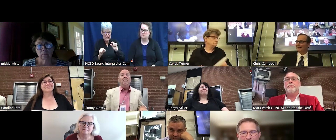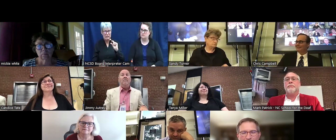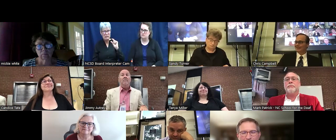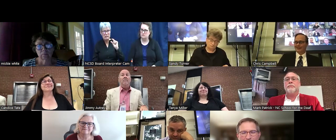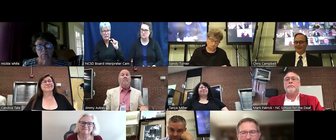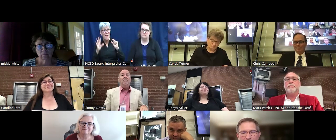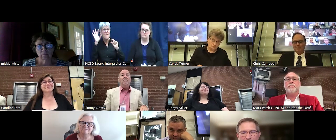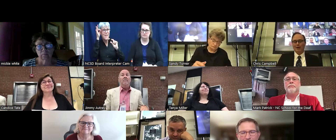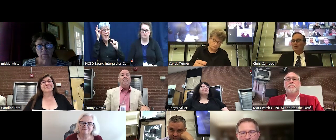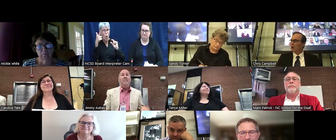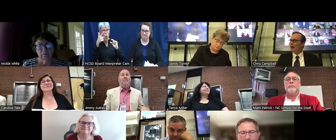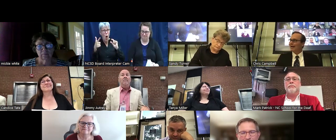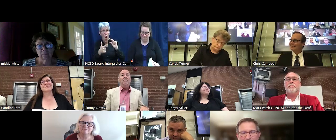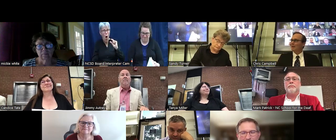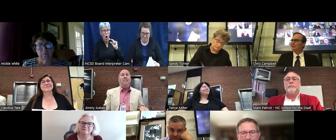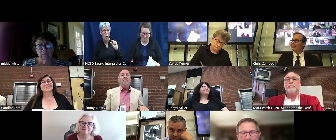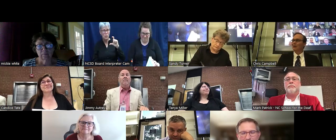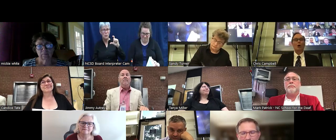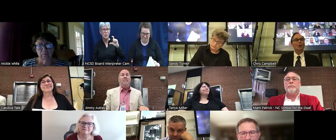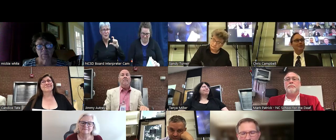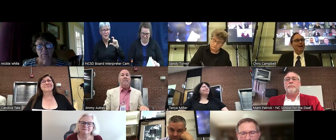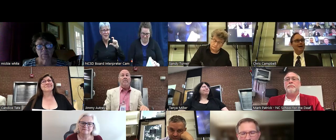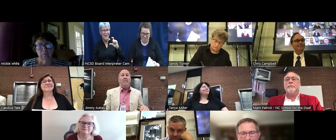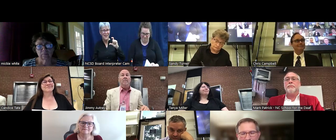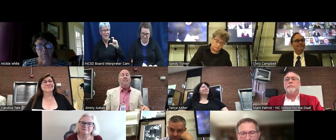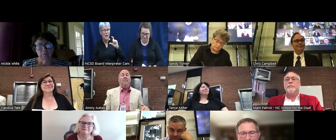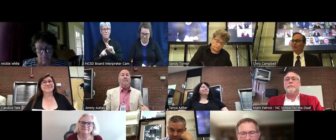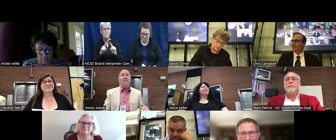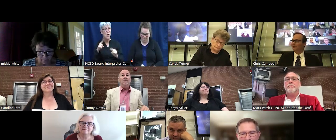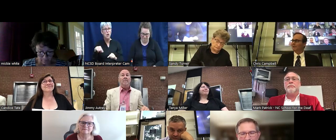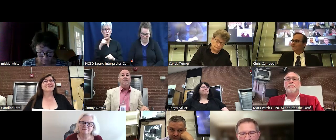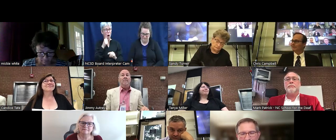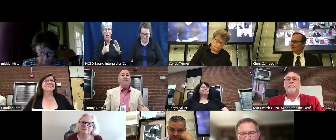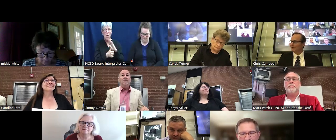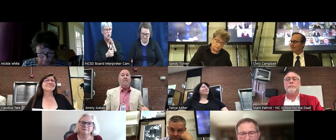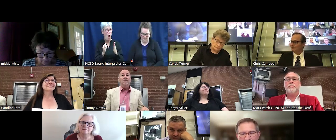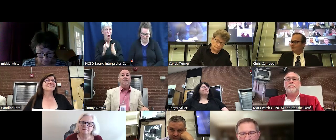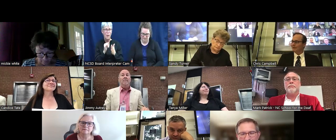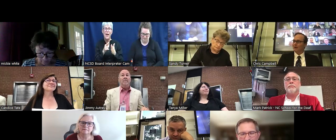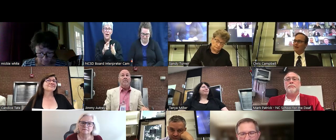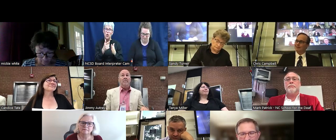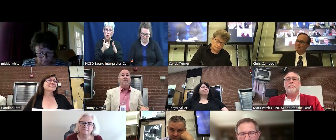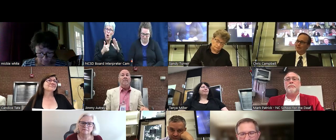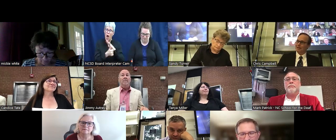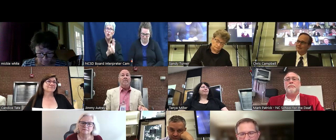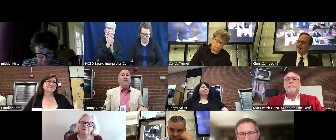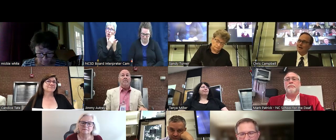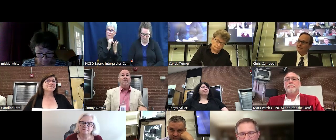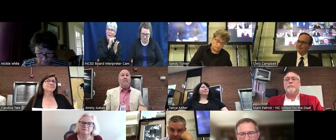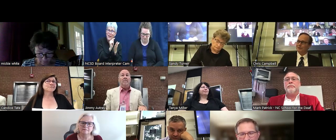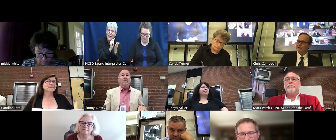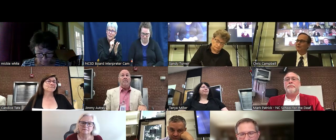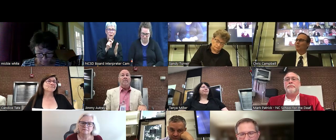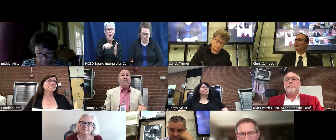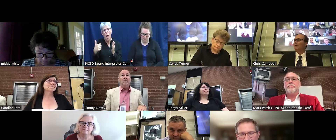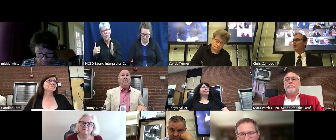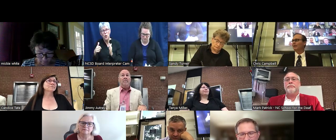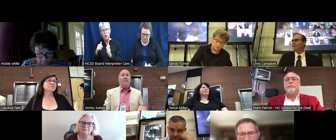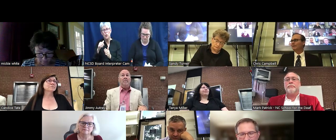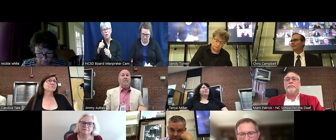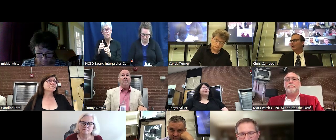that. But you're not subject to all of it. You are subject to some of it. You're not subject to others. So there are going to